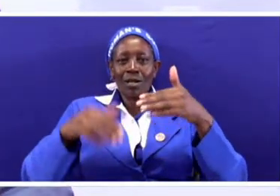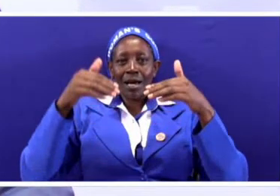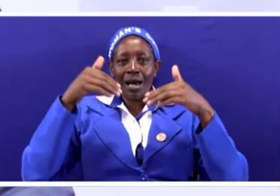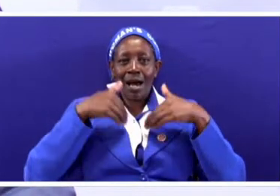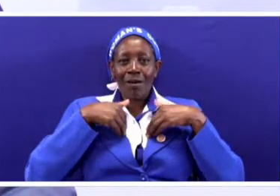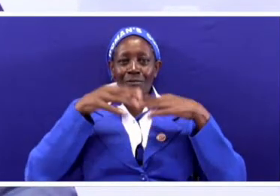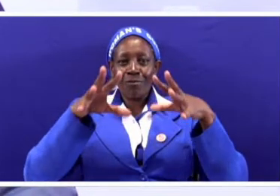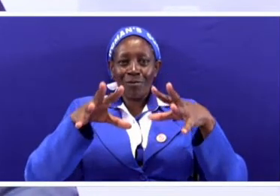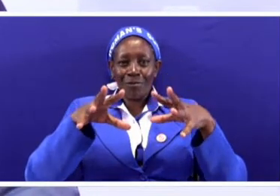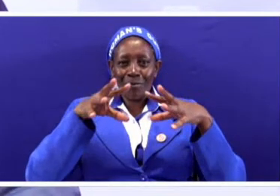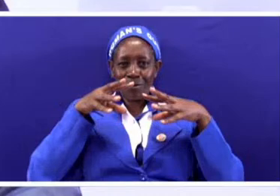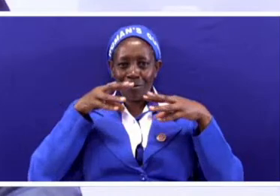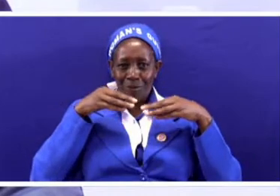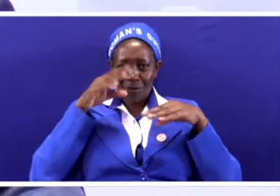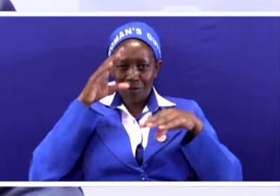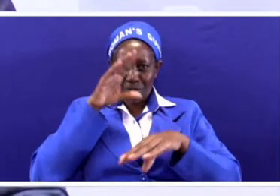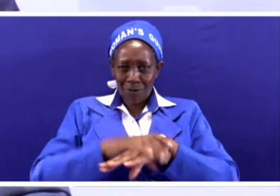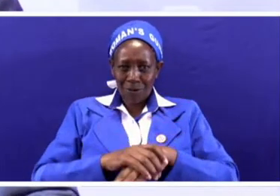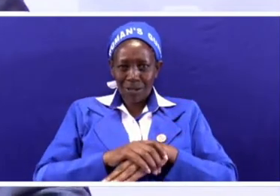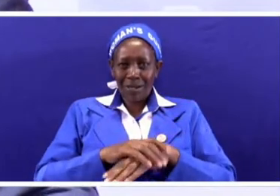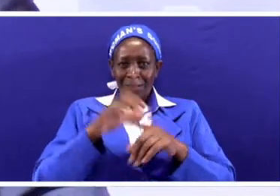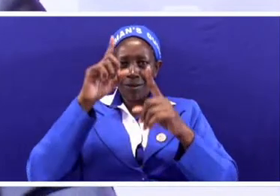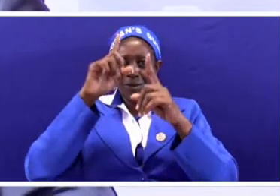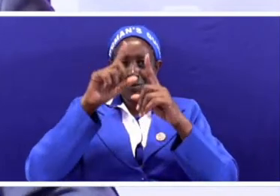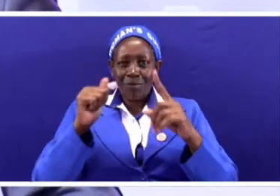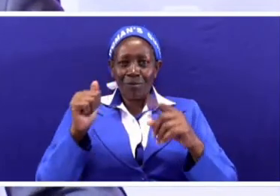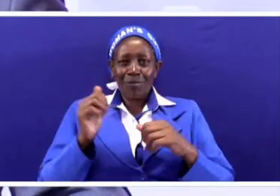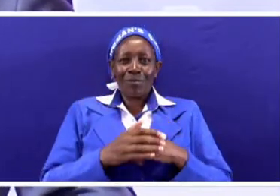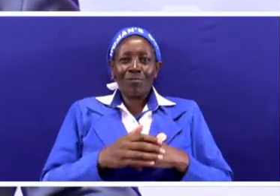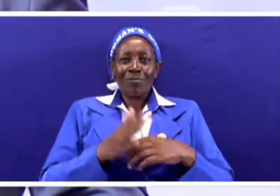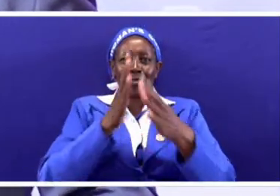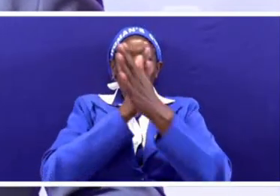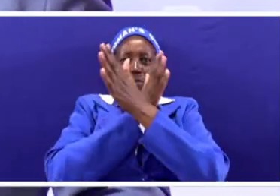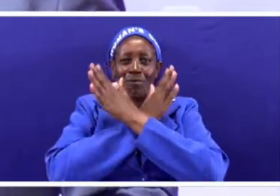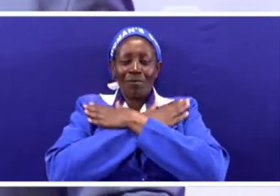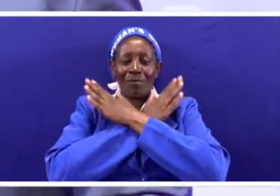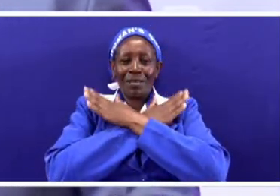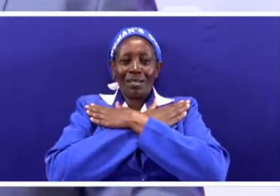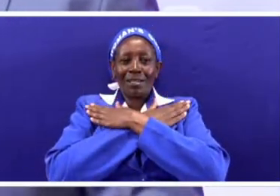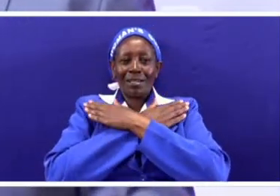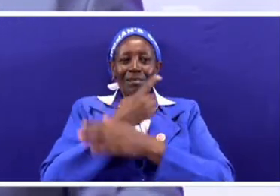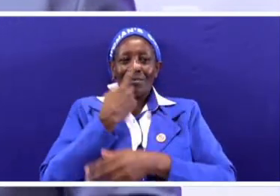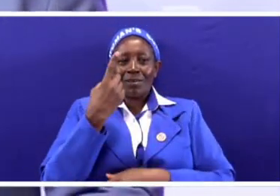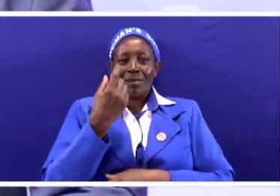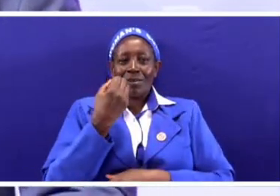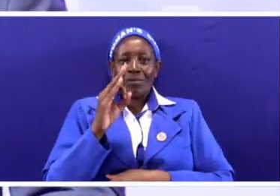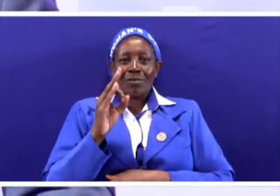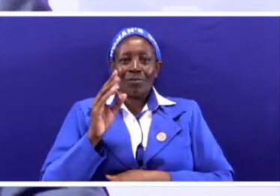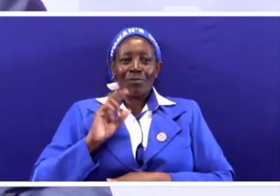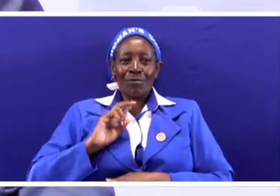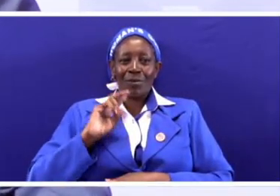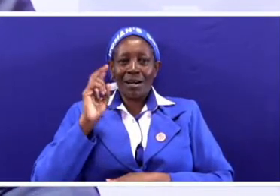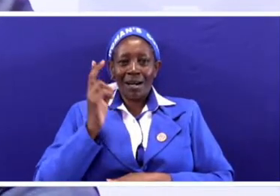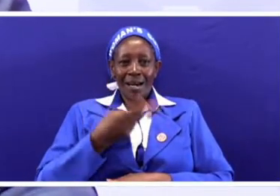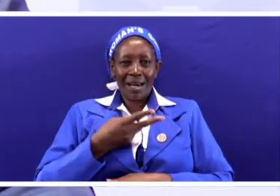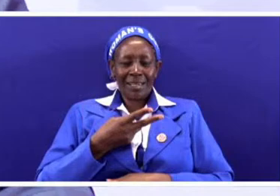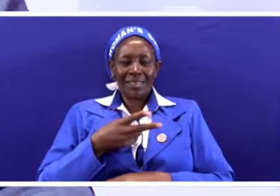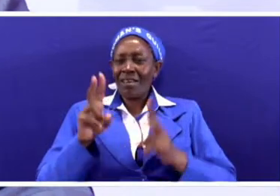our colleague, one of us, is really enriching.